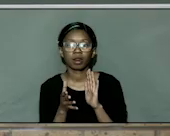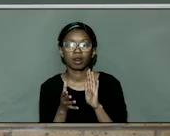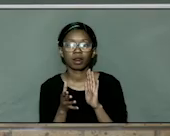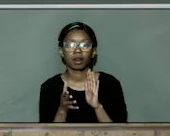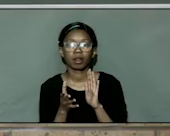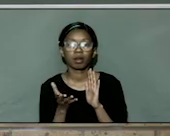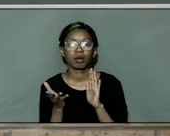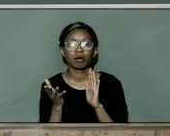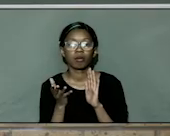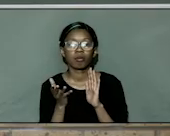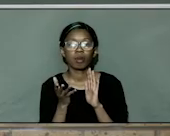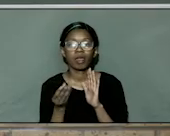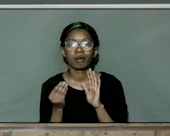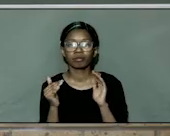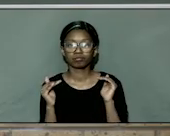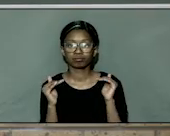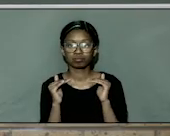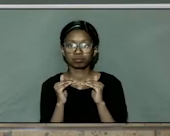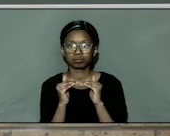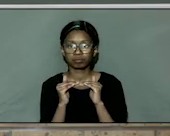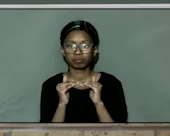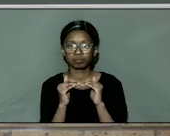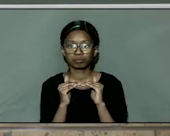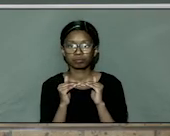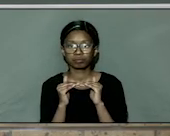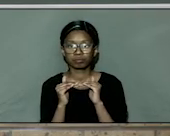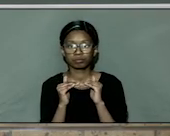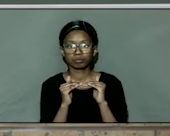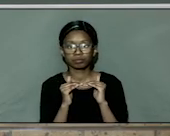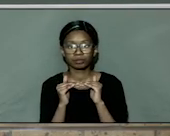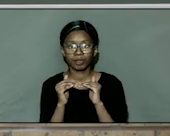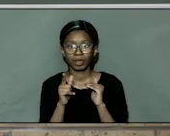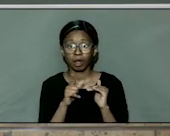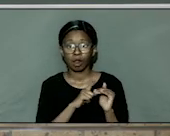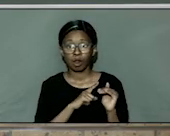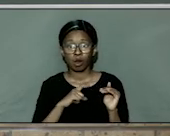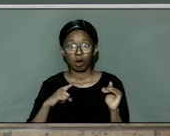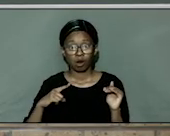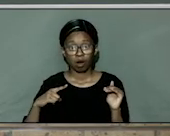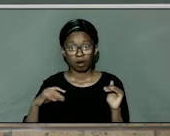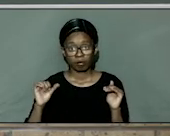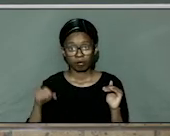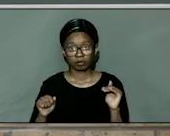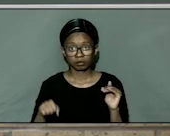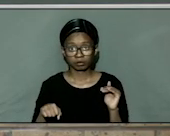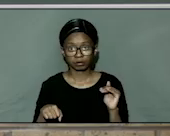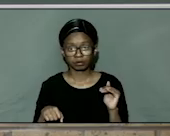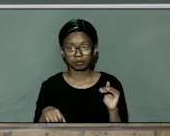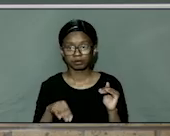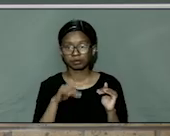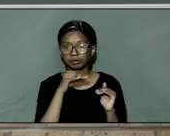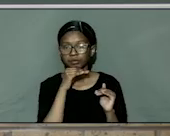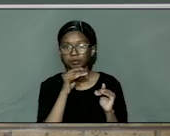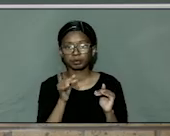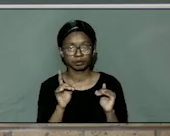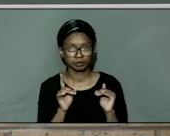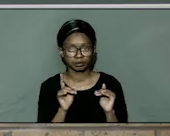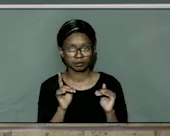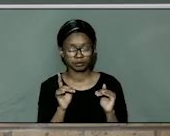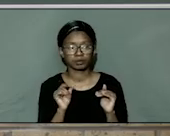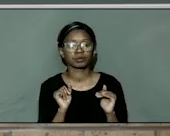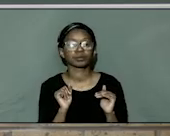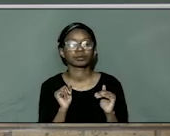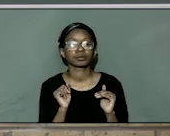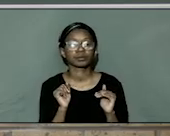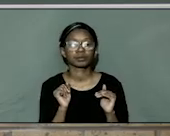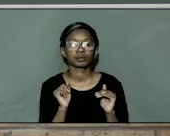there was equilibrium, it's longer. Ne? So it means that